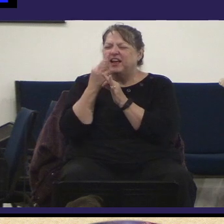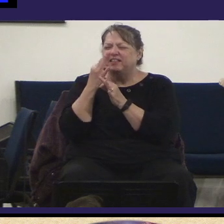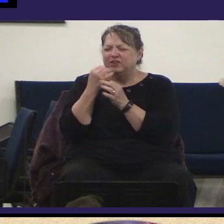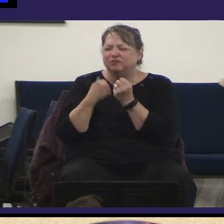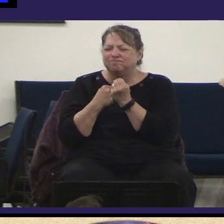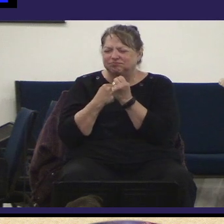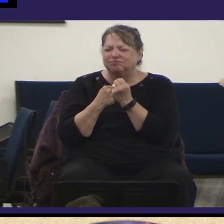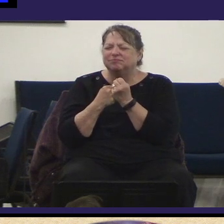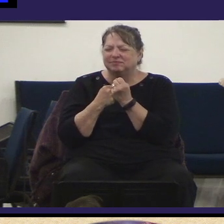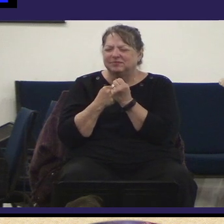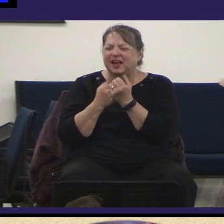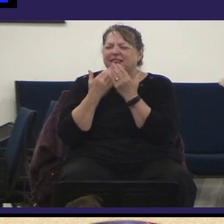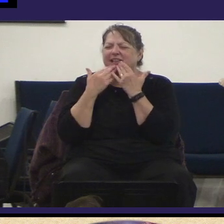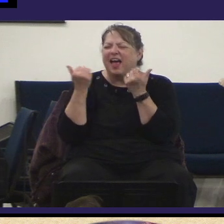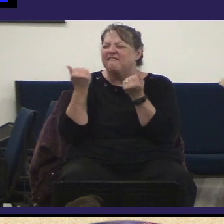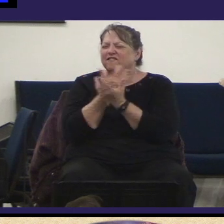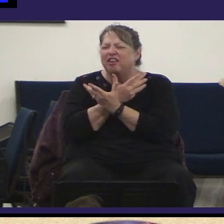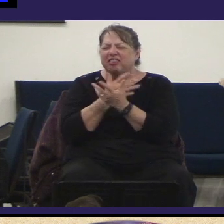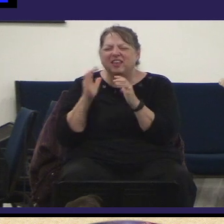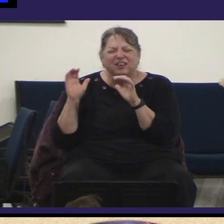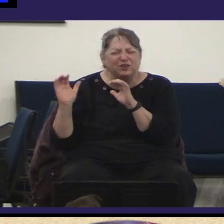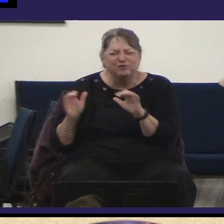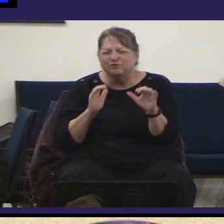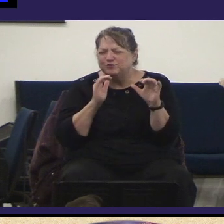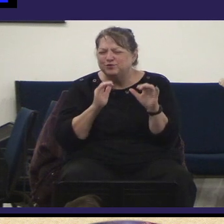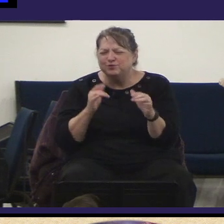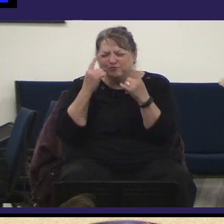Thank you for what you've done for us. God, you did not forget us.